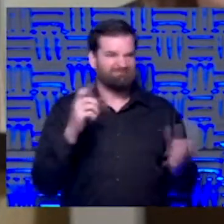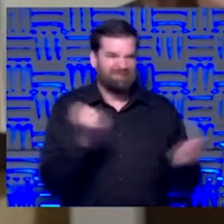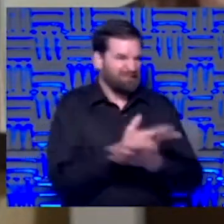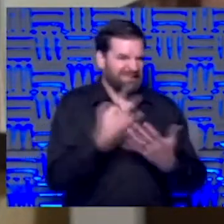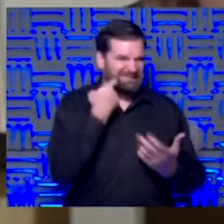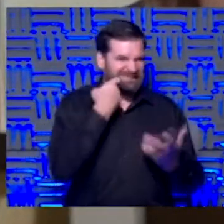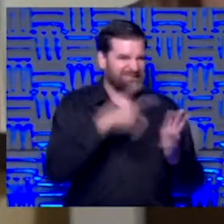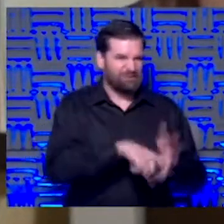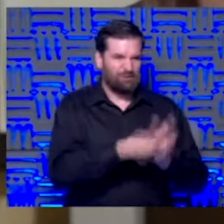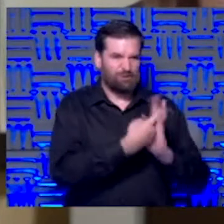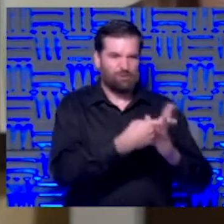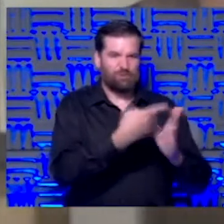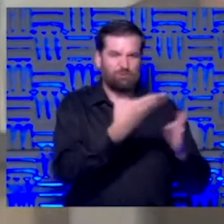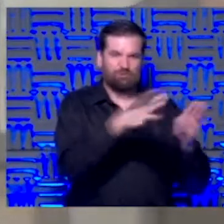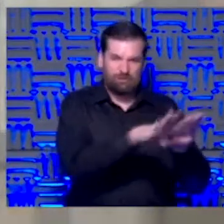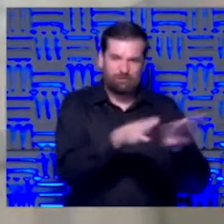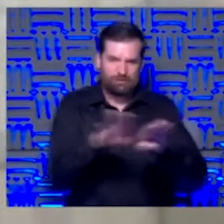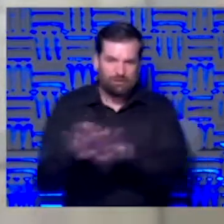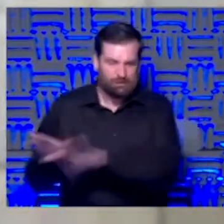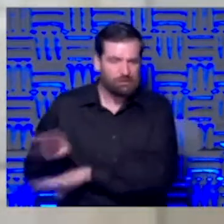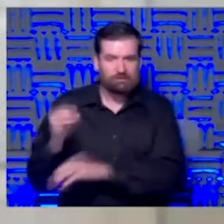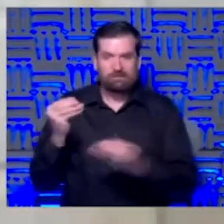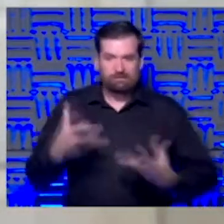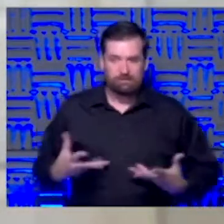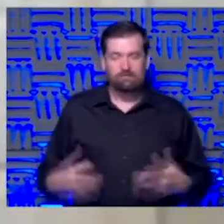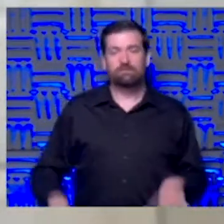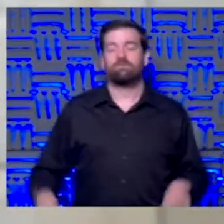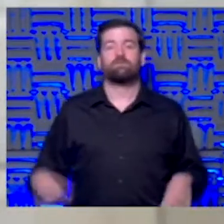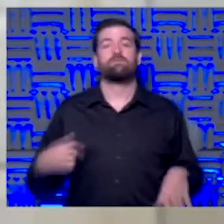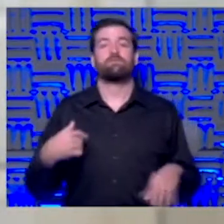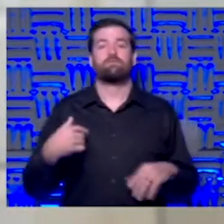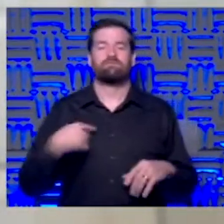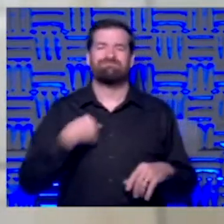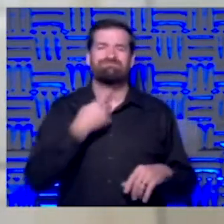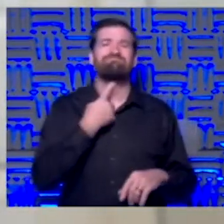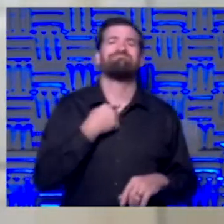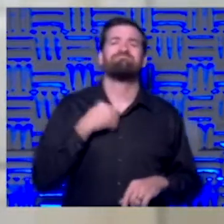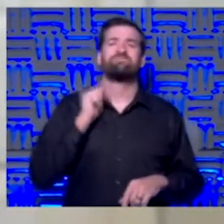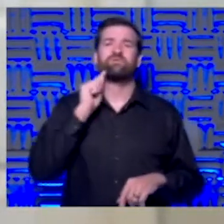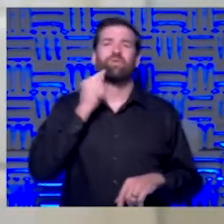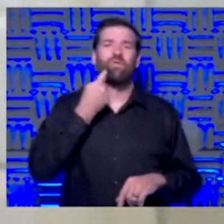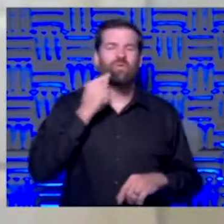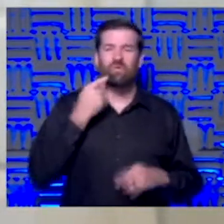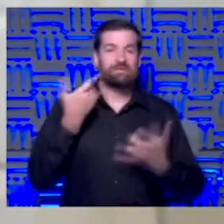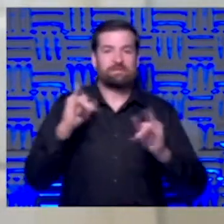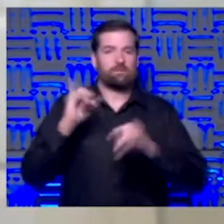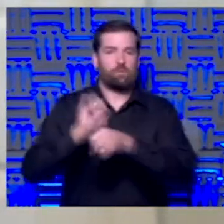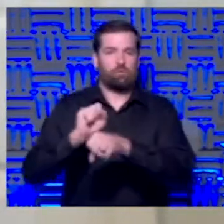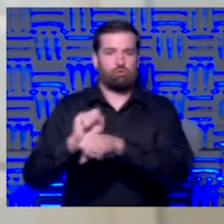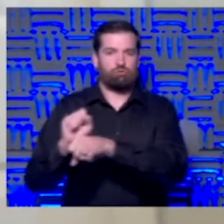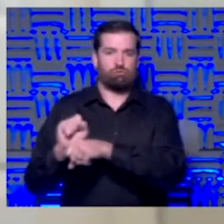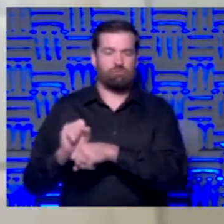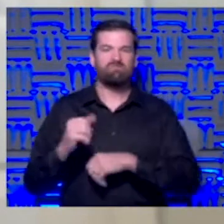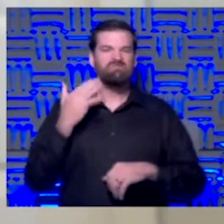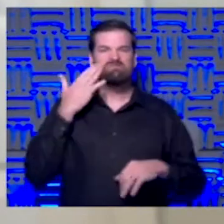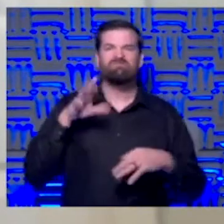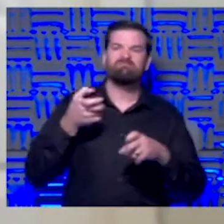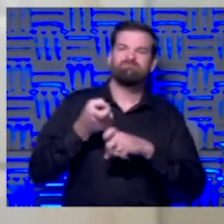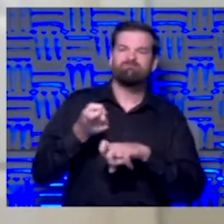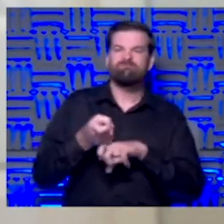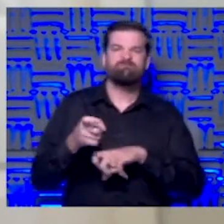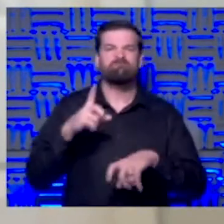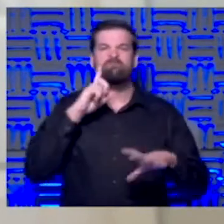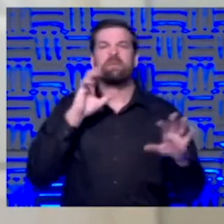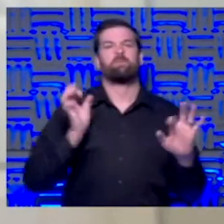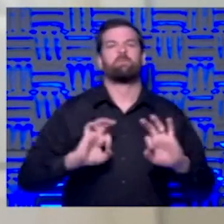down in America, when we were just starting to hear about it. And I had a sore throat that week. I was still at work. And, kind of joked around it, didn't think anything